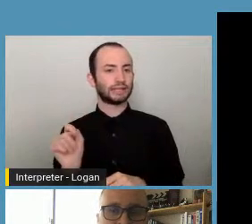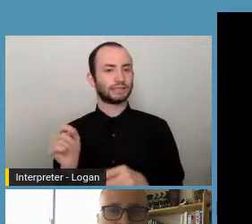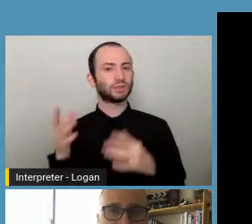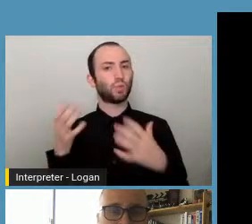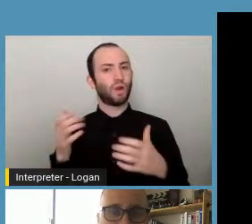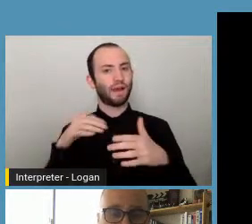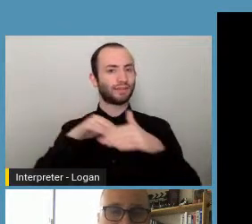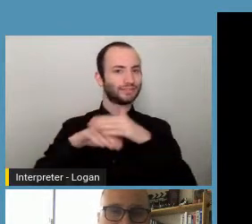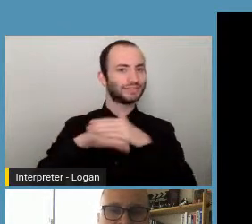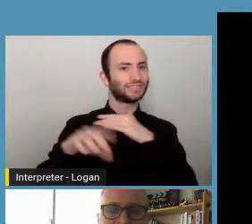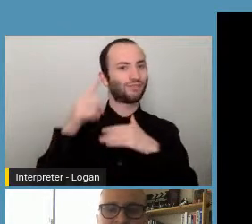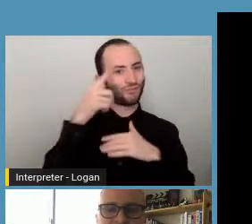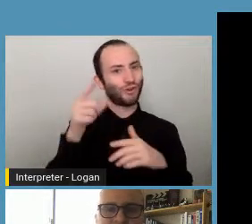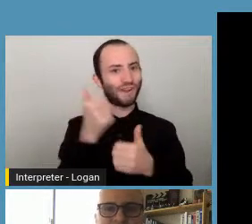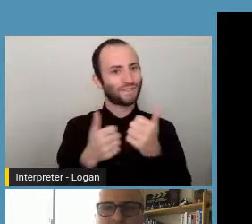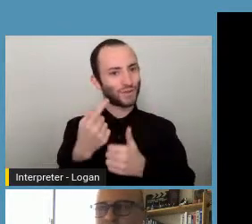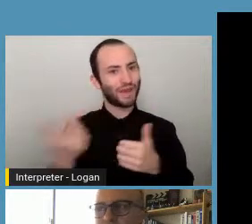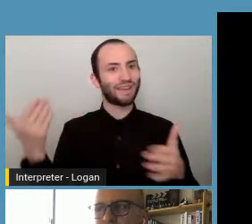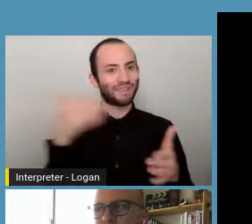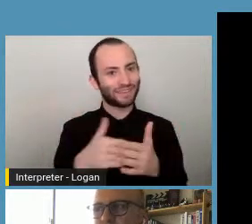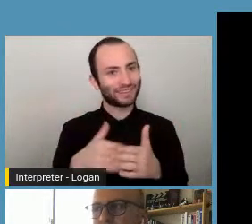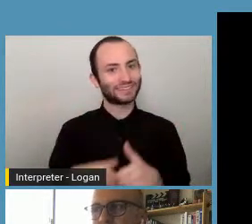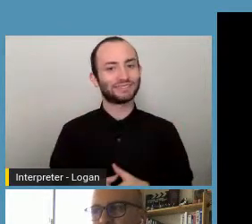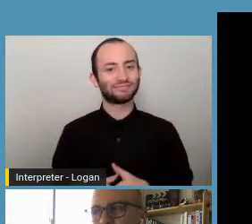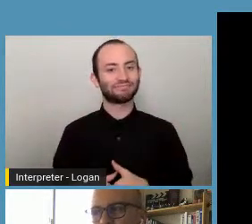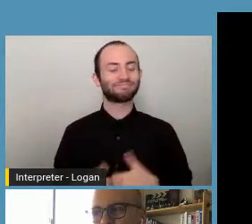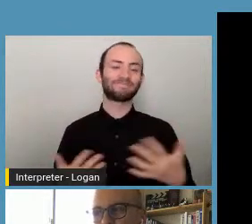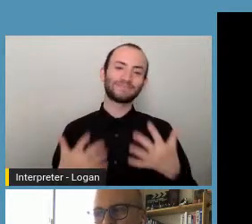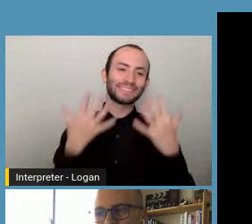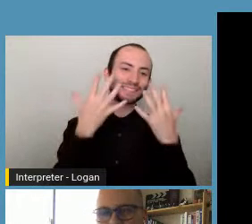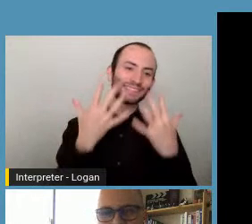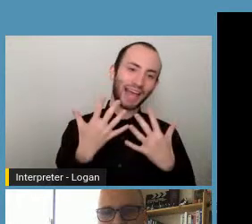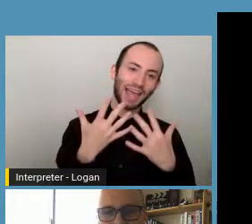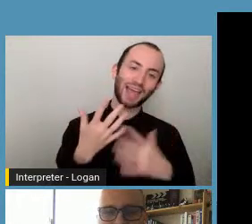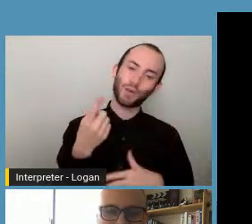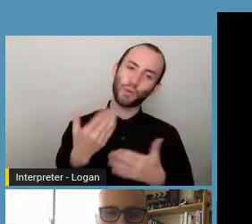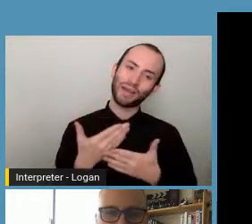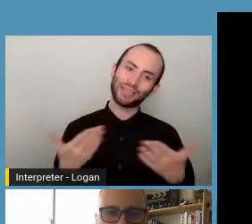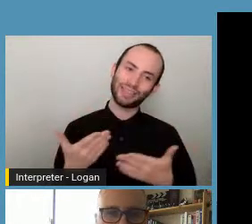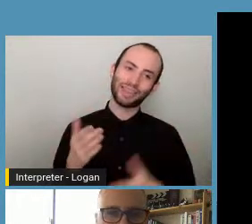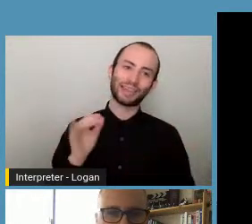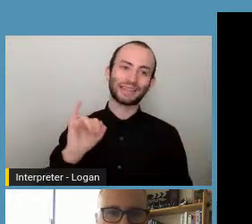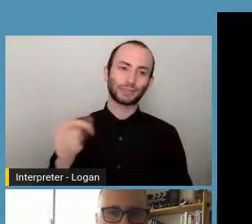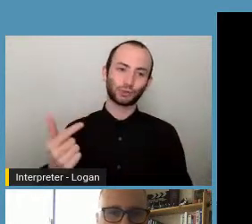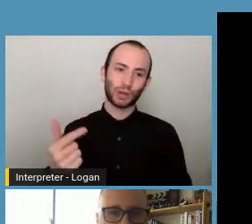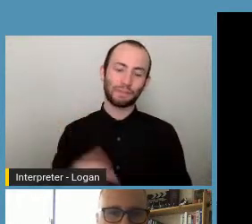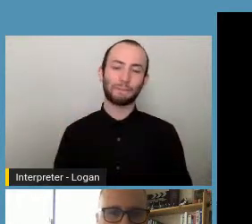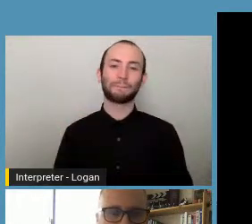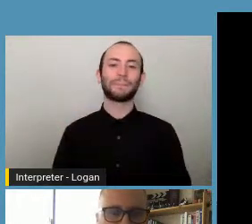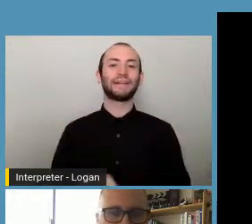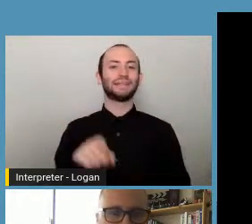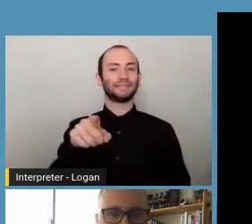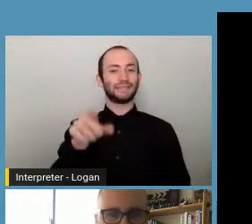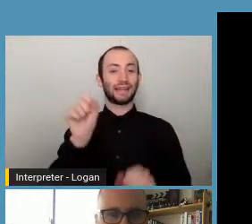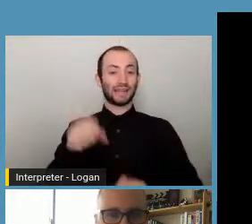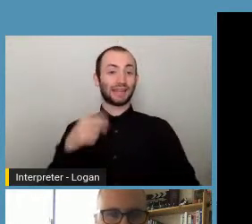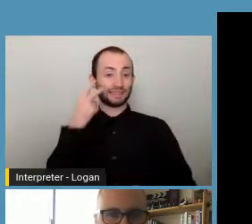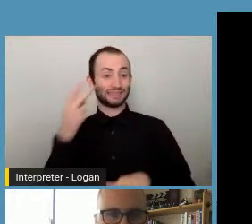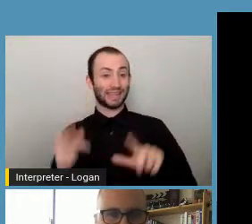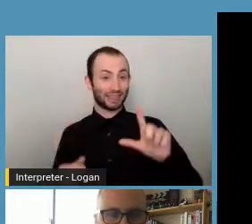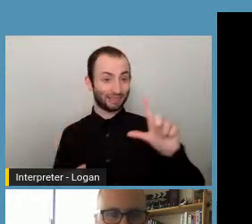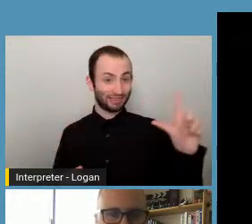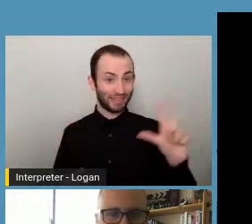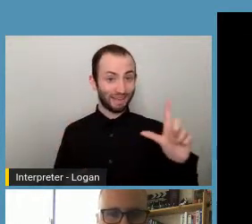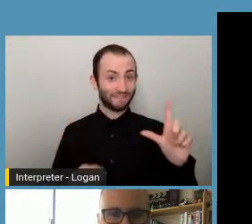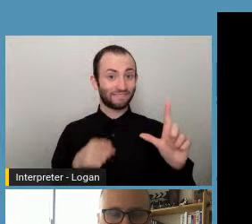is sadly, is in Instagram. And what you can see on the left screenshot is all of the great things you can